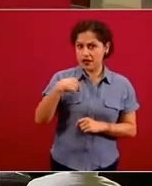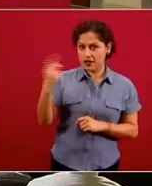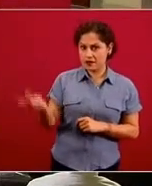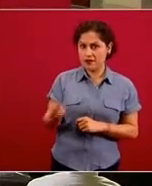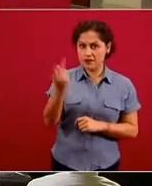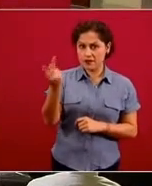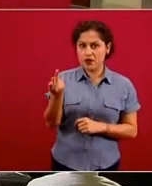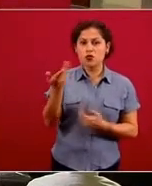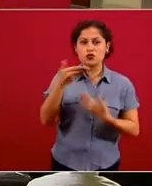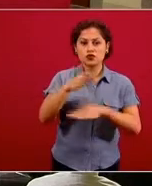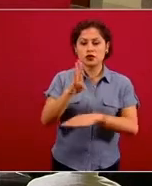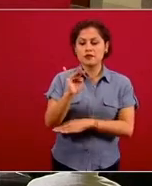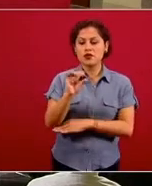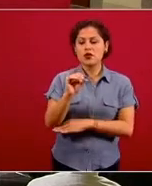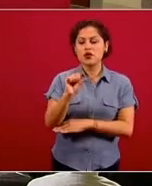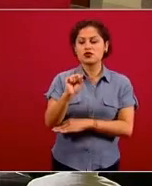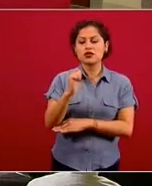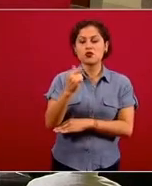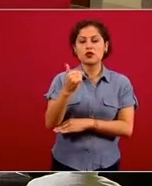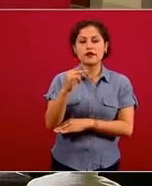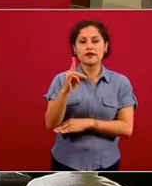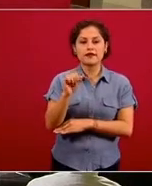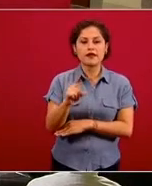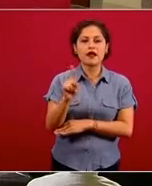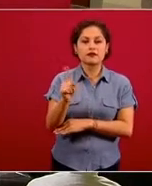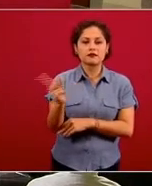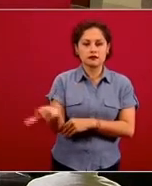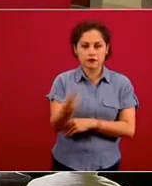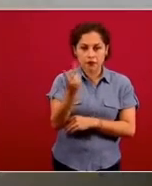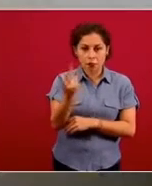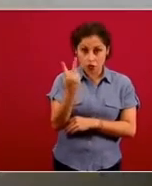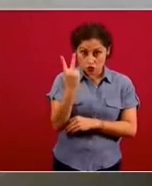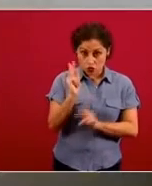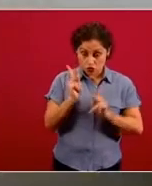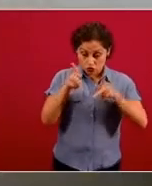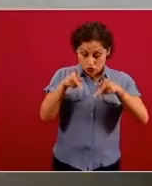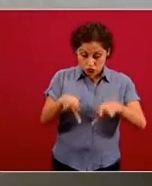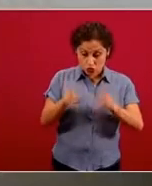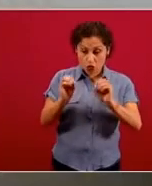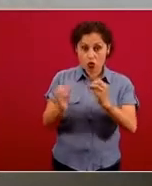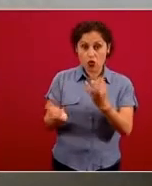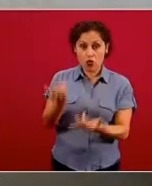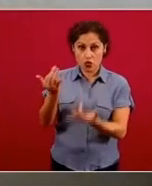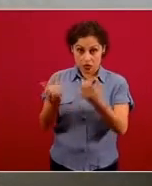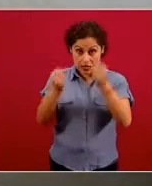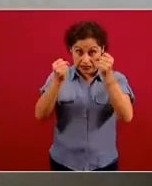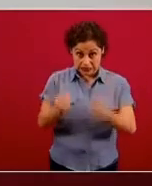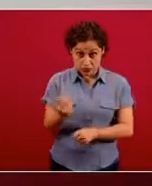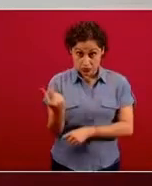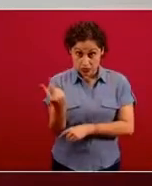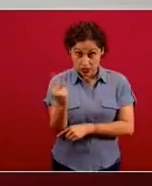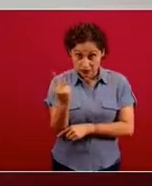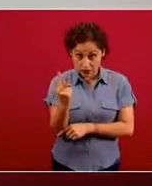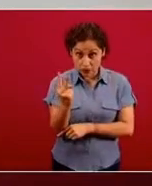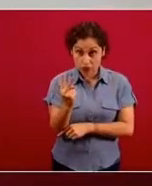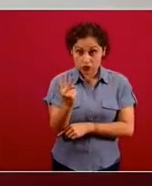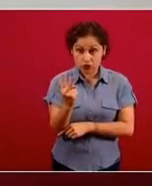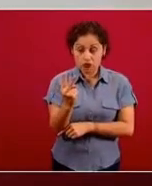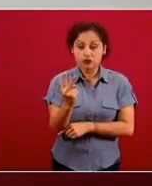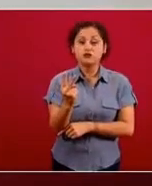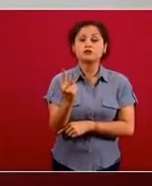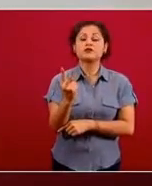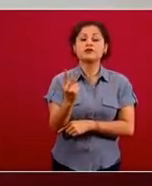Natalia, and then we're done. In terms of biosecurity, the strategies such as cremation or